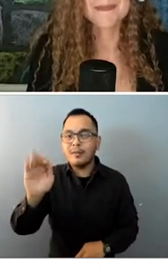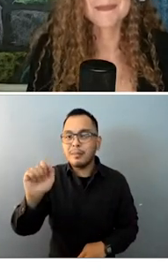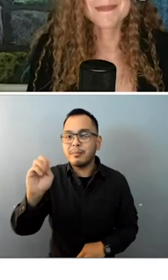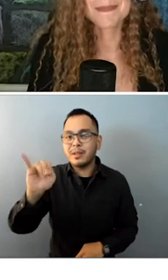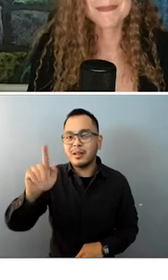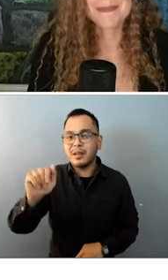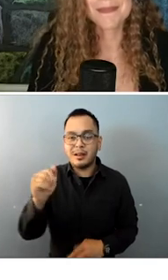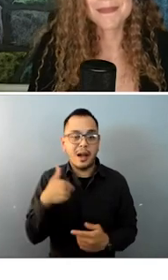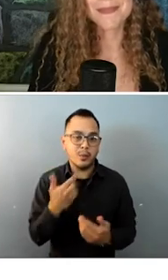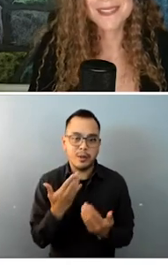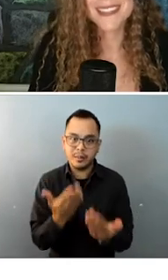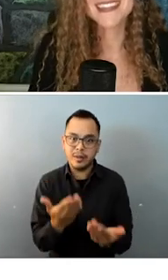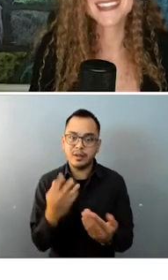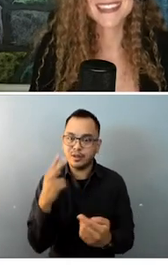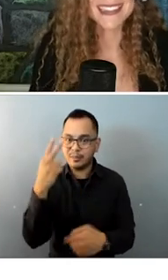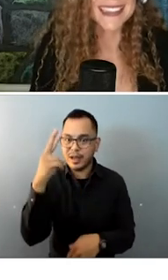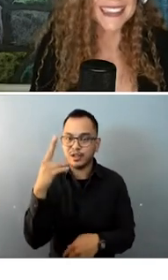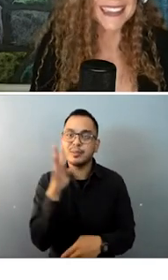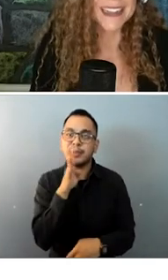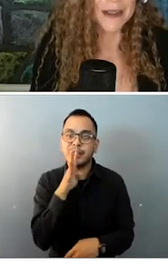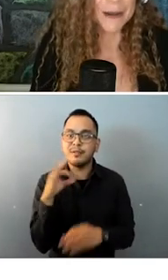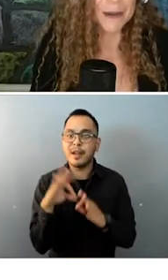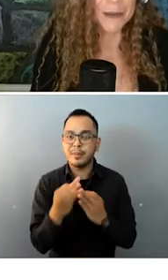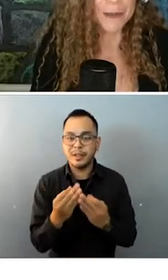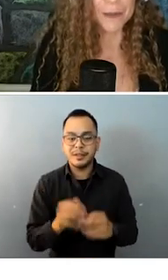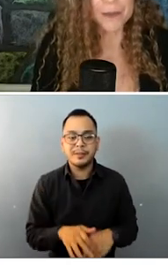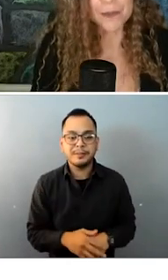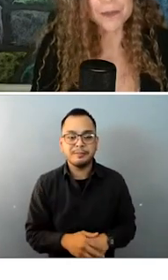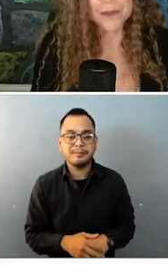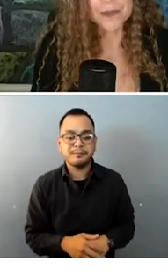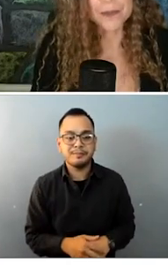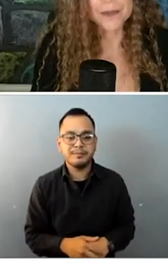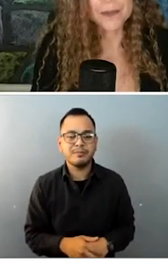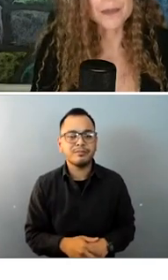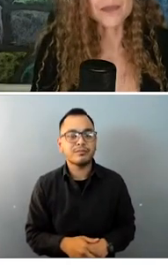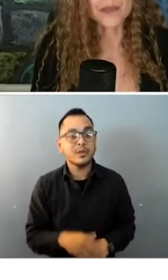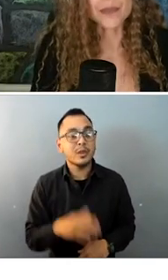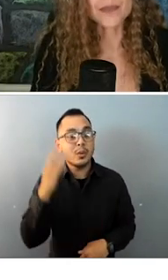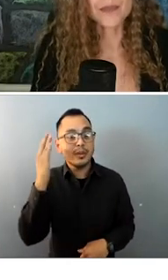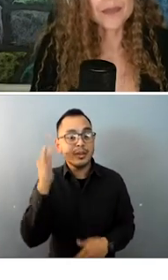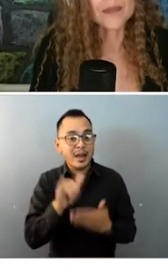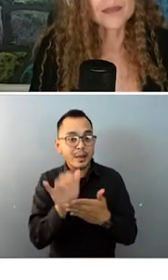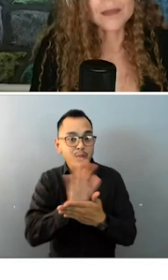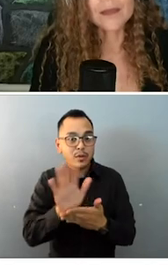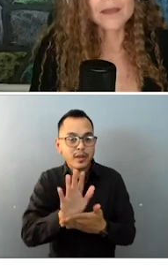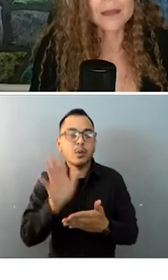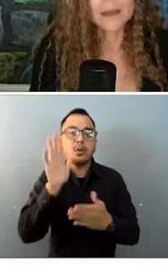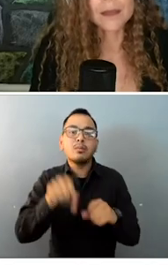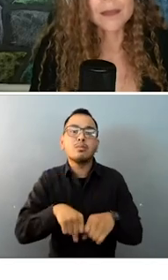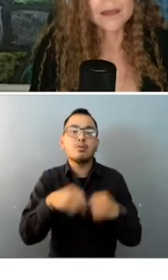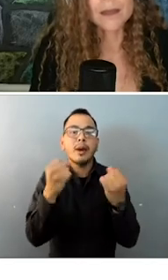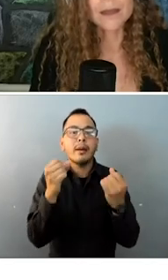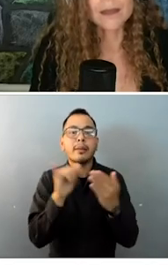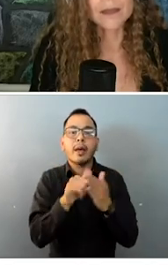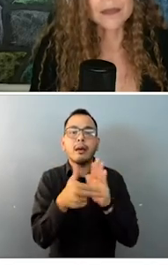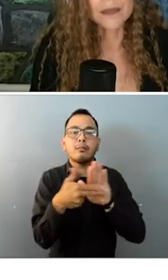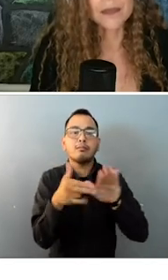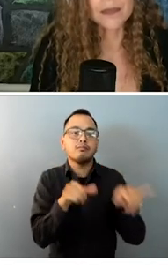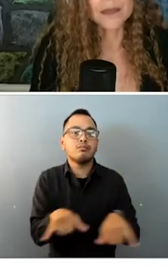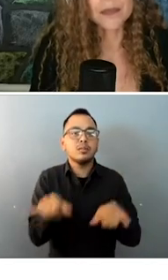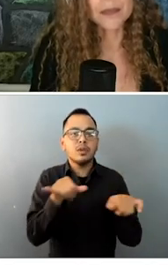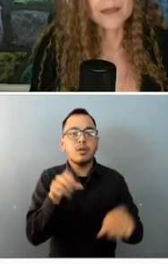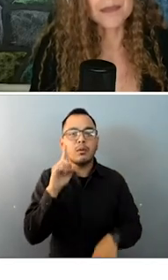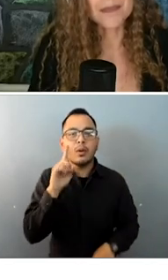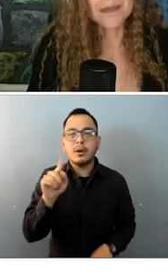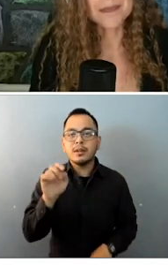all Spanish-speaking families because of it breaks the stereotype of what a male